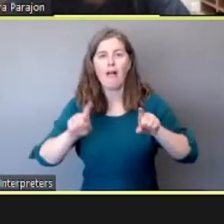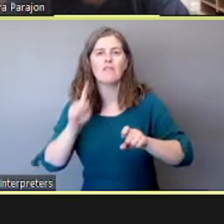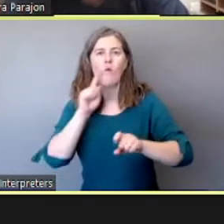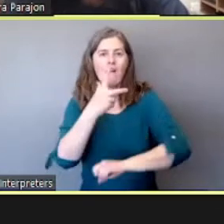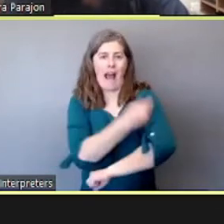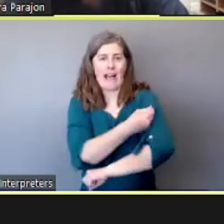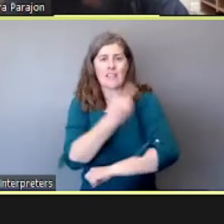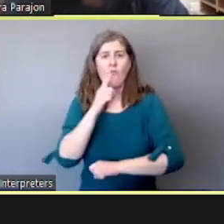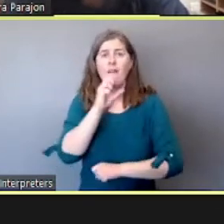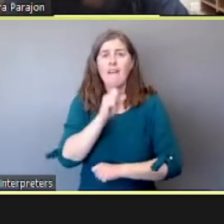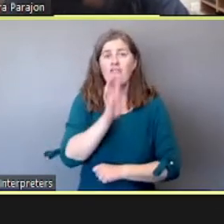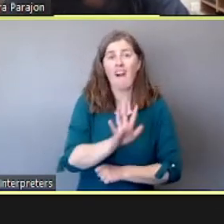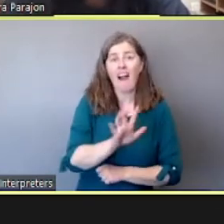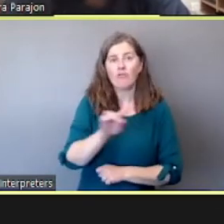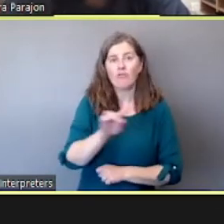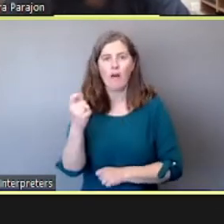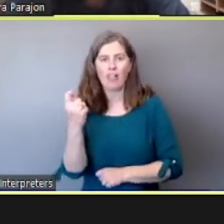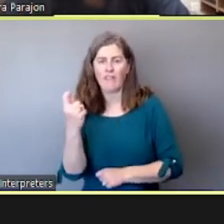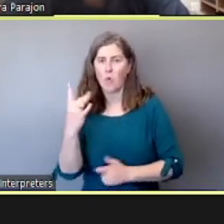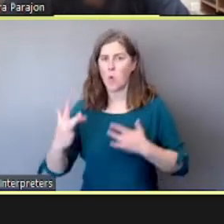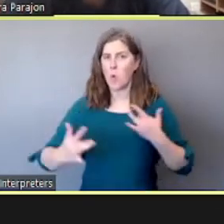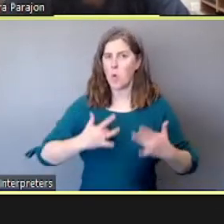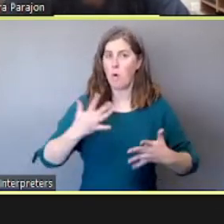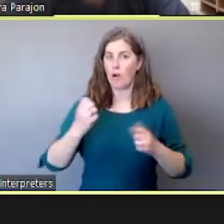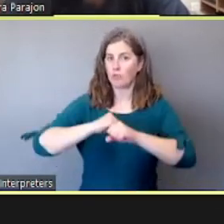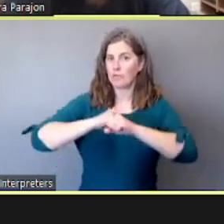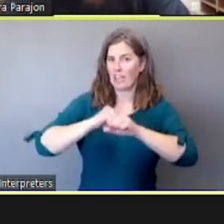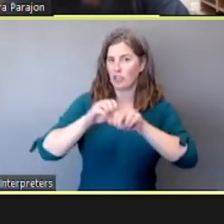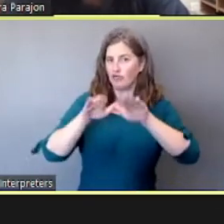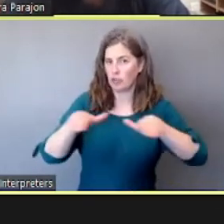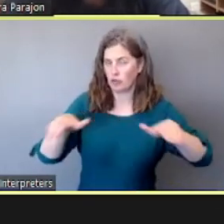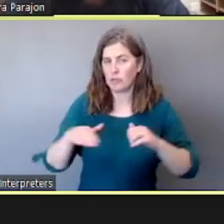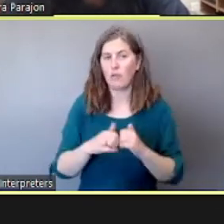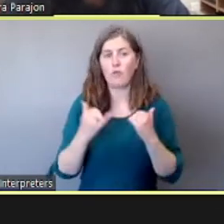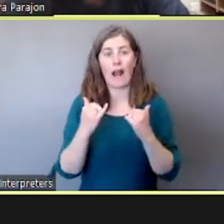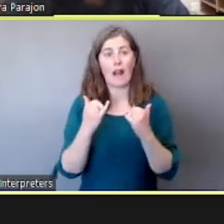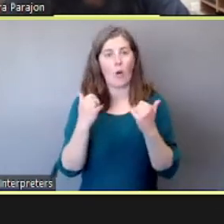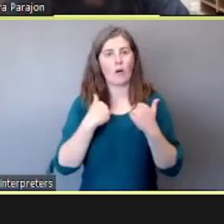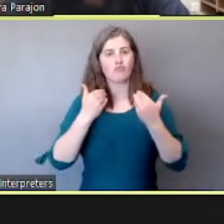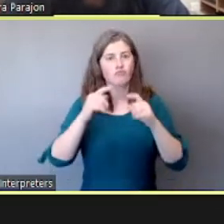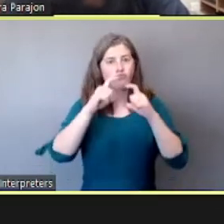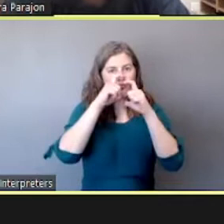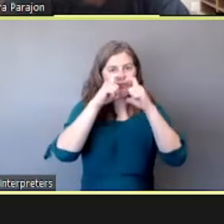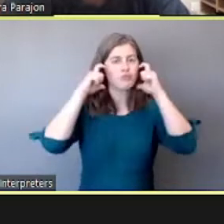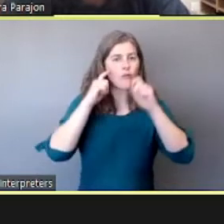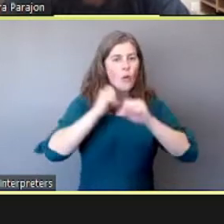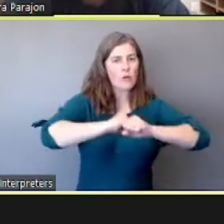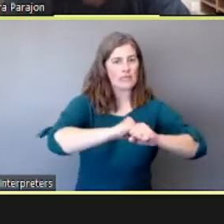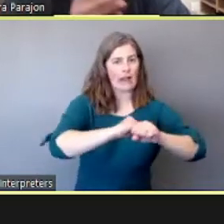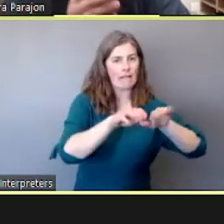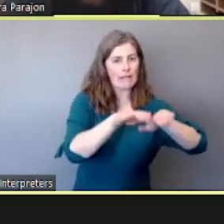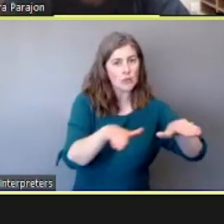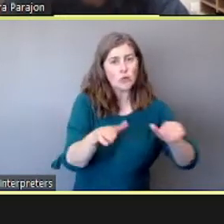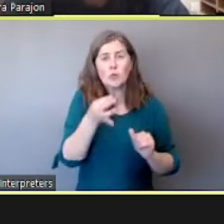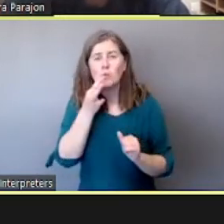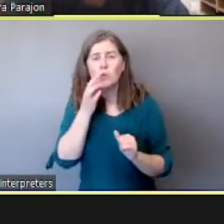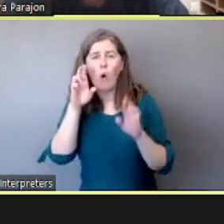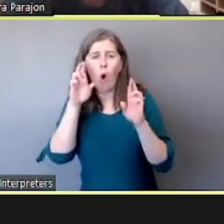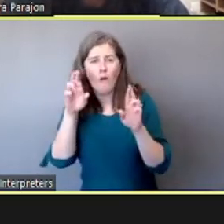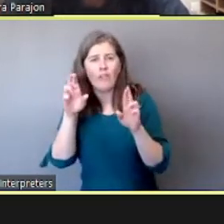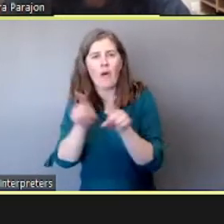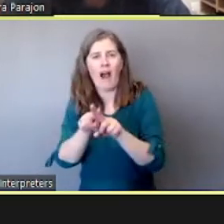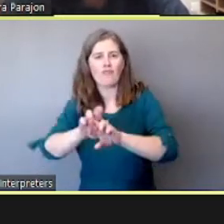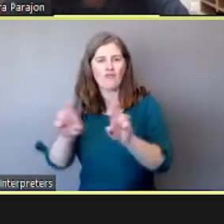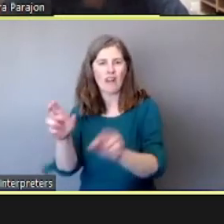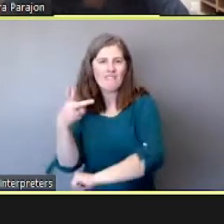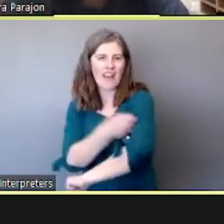so exciting because we really want to protect our kids. And so right now we're masking up to protect our kids, but soon hopefully we'll also have a